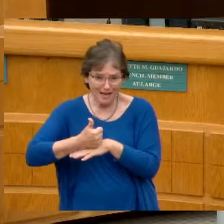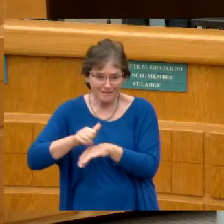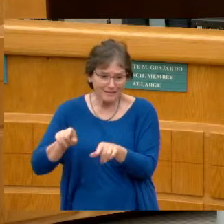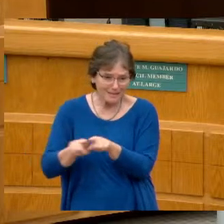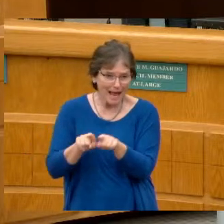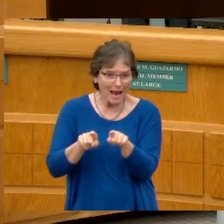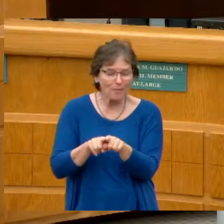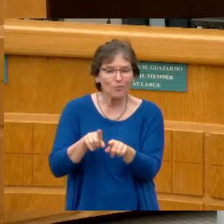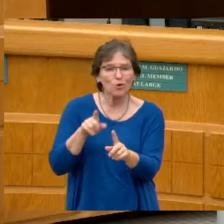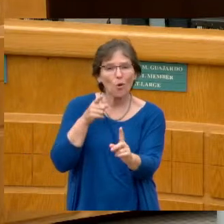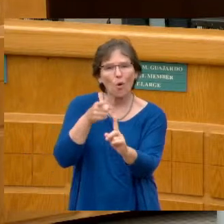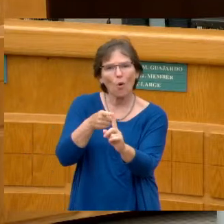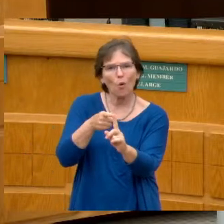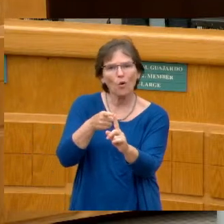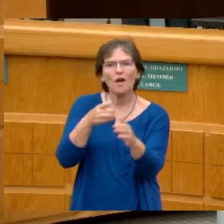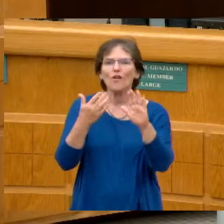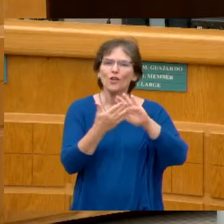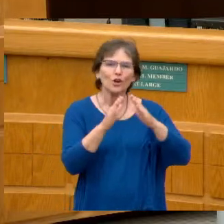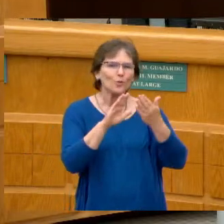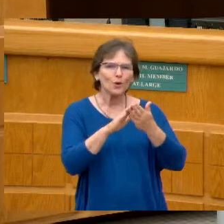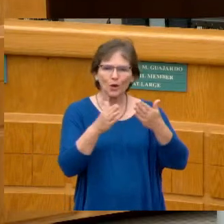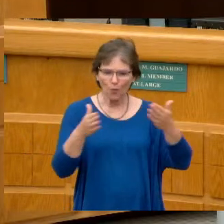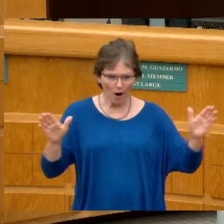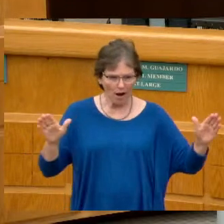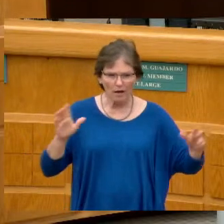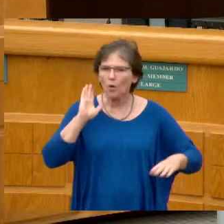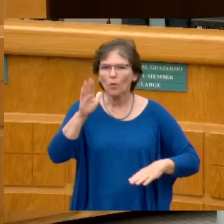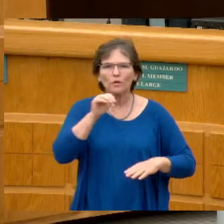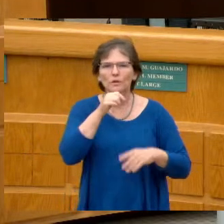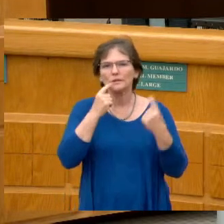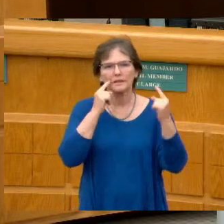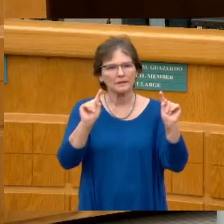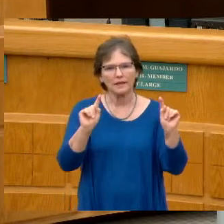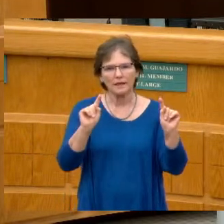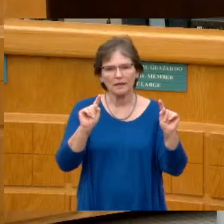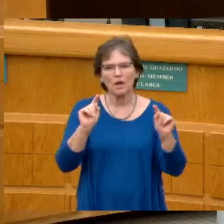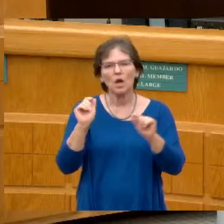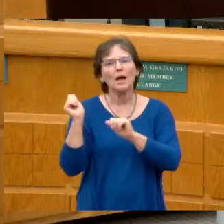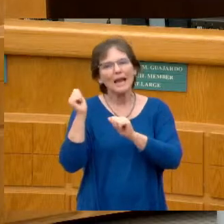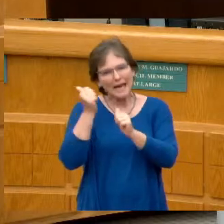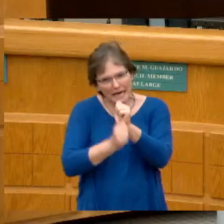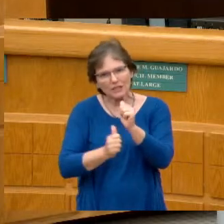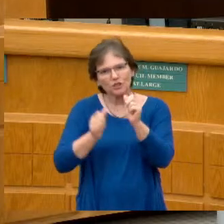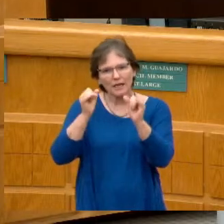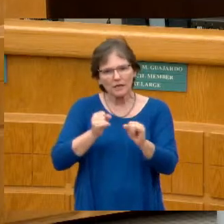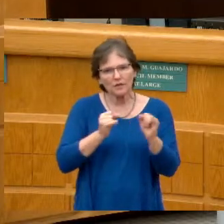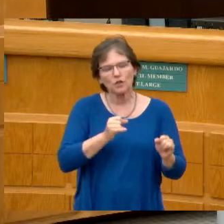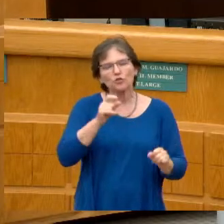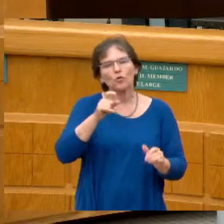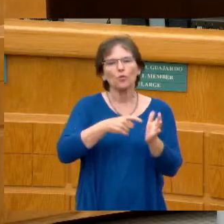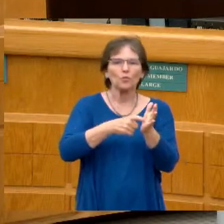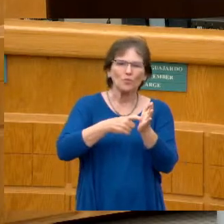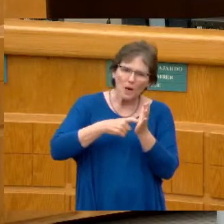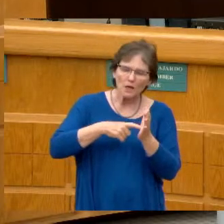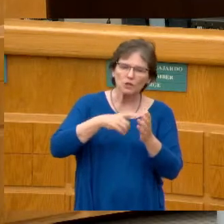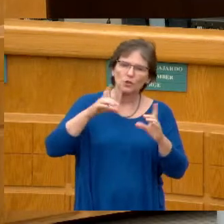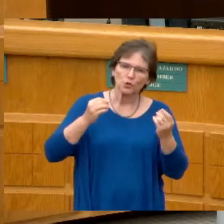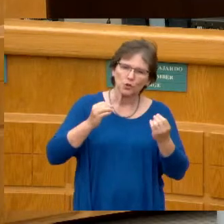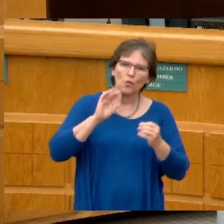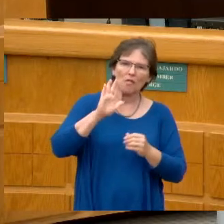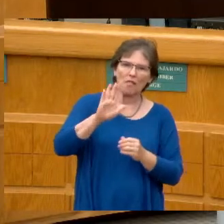cases, subsequently no hospitalizations, and subsequently no deaths due to